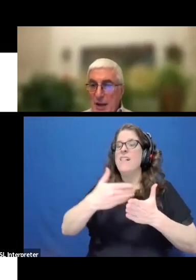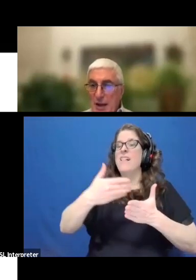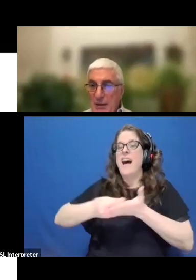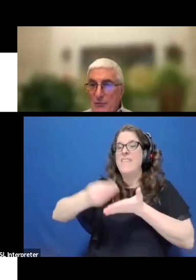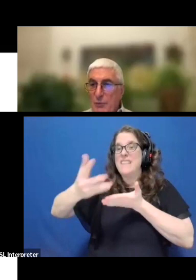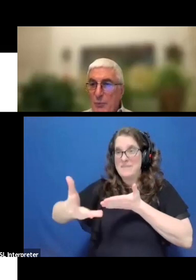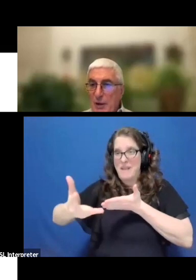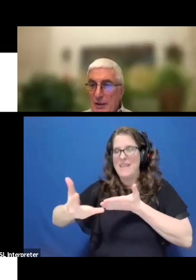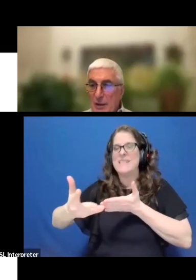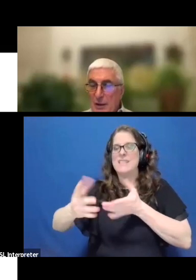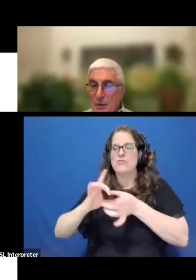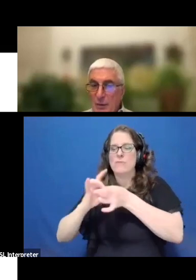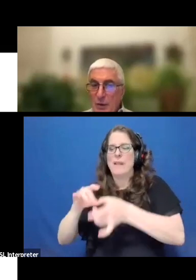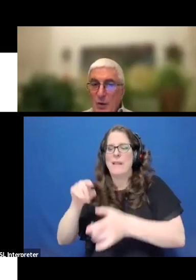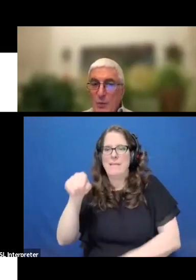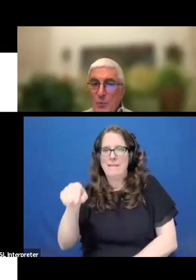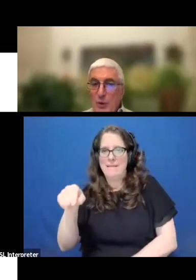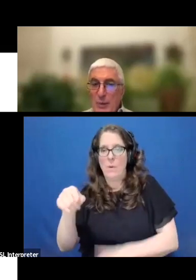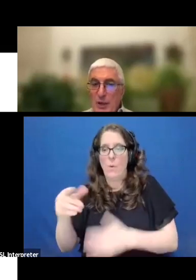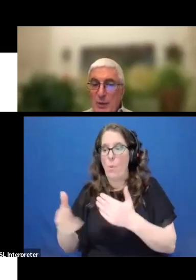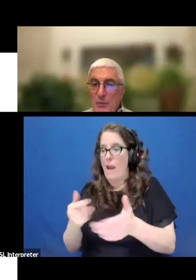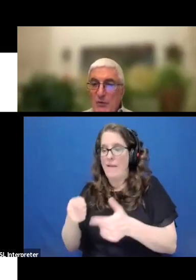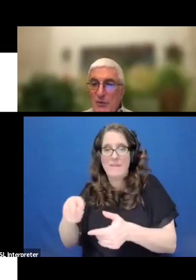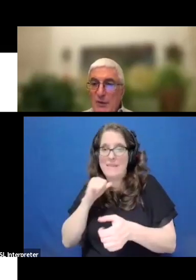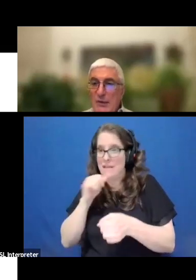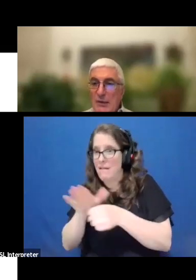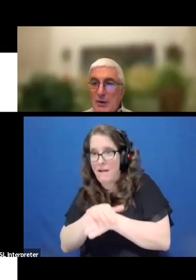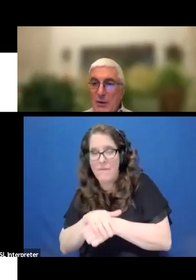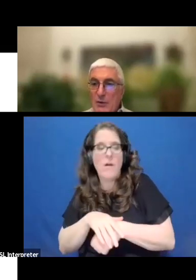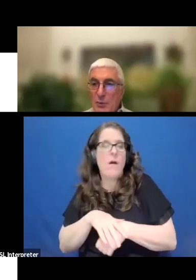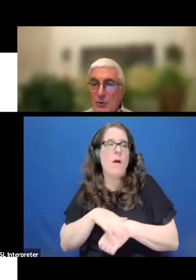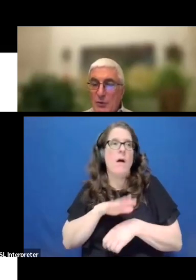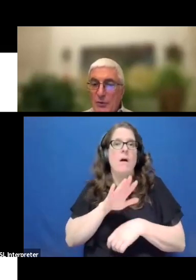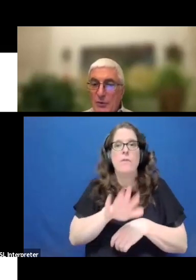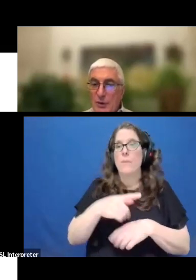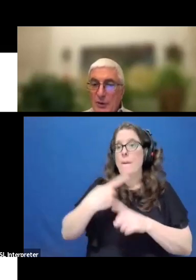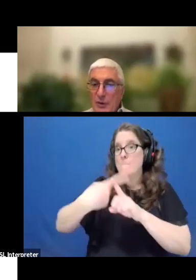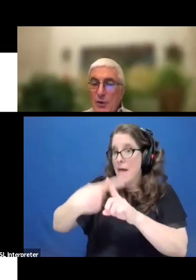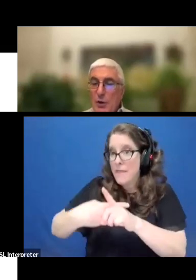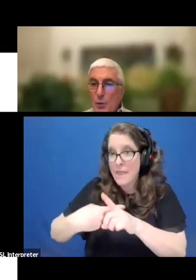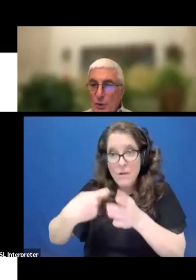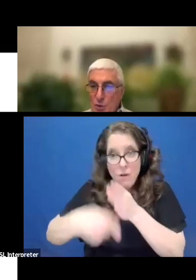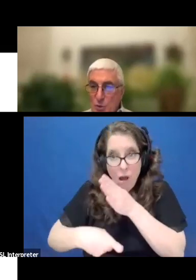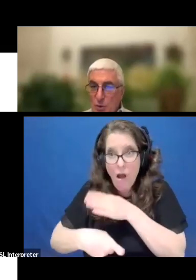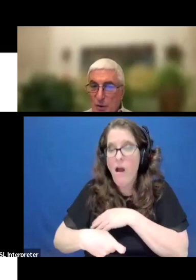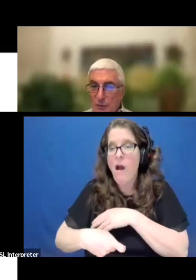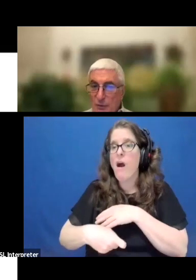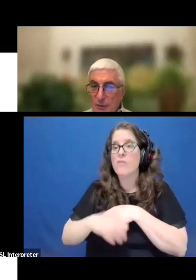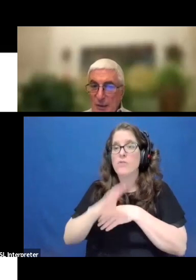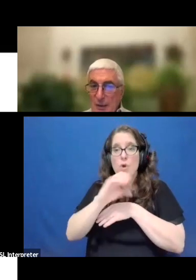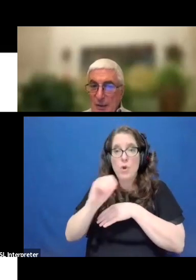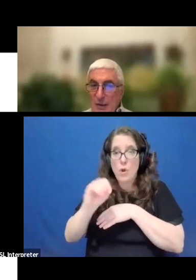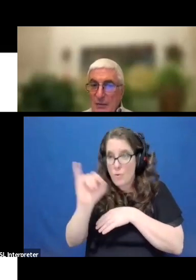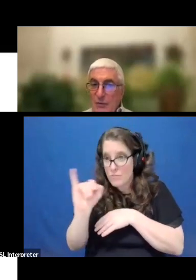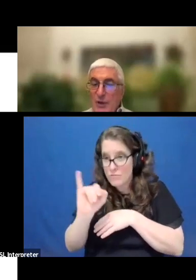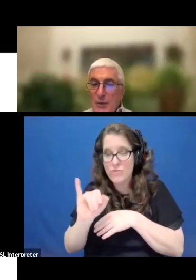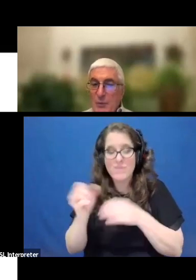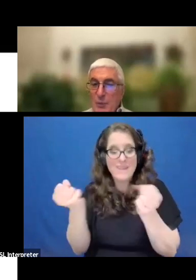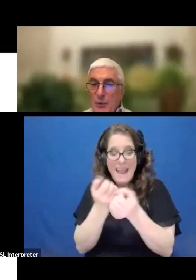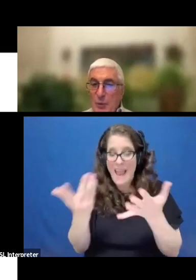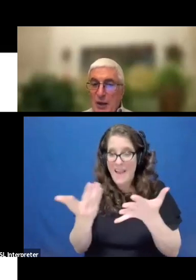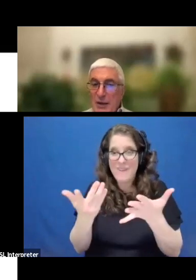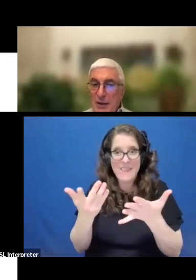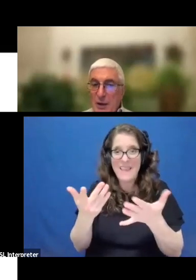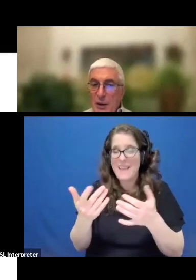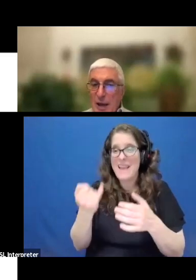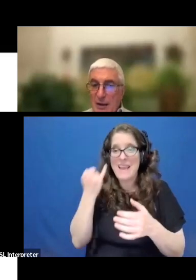to pay for Medicare. Premiums, deductibles, co-insurance. If you get